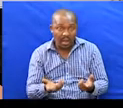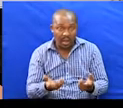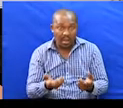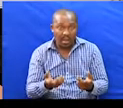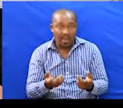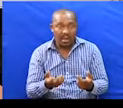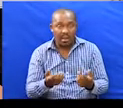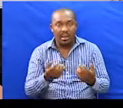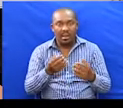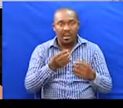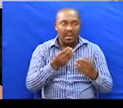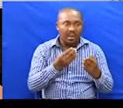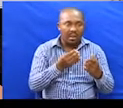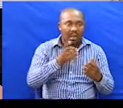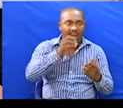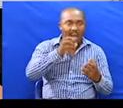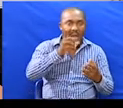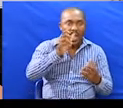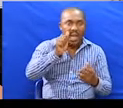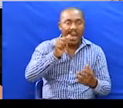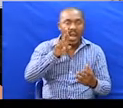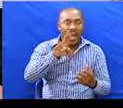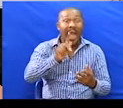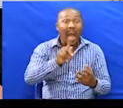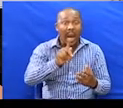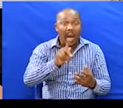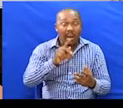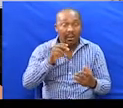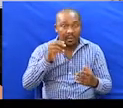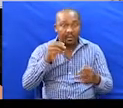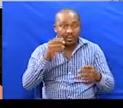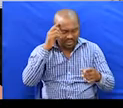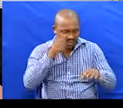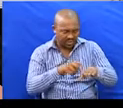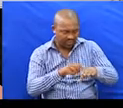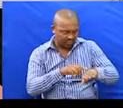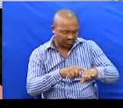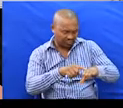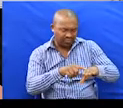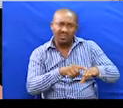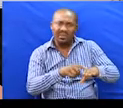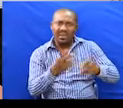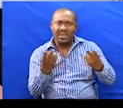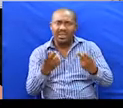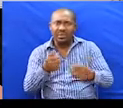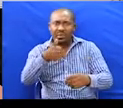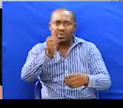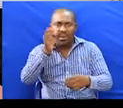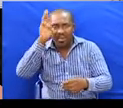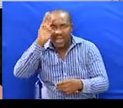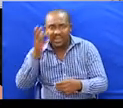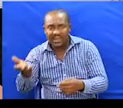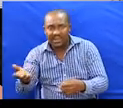where did you get this dark color, dark skin color? If your face resembles with your mother